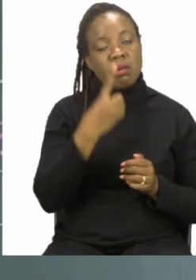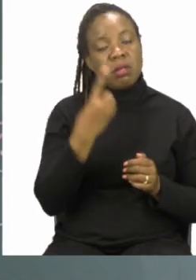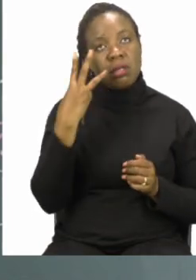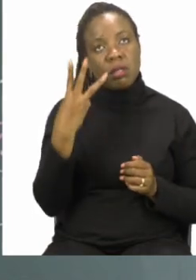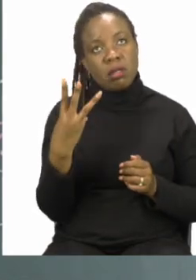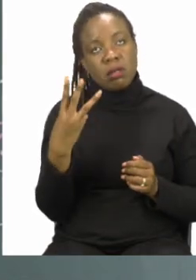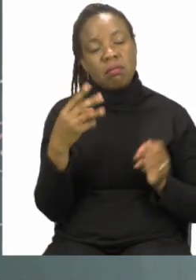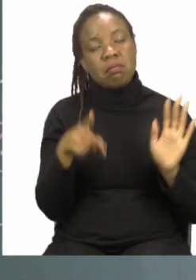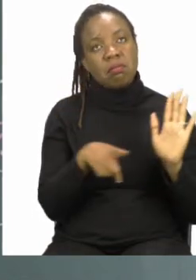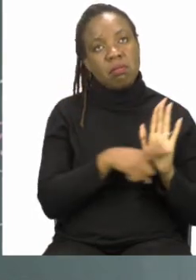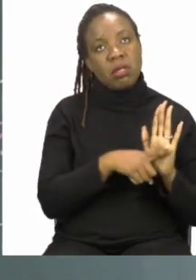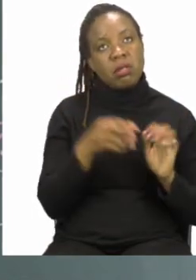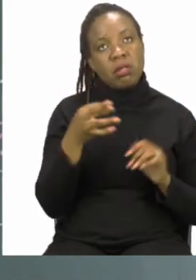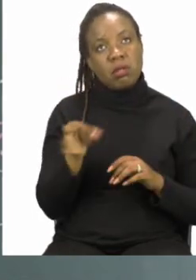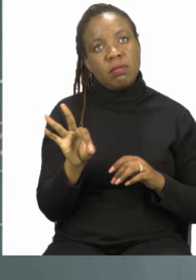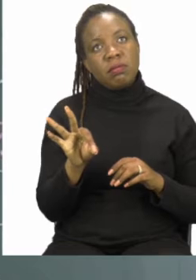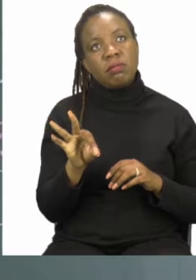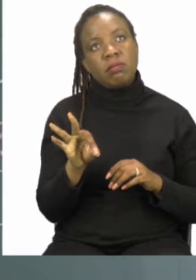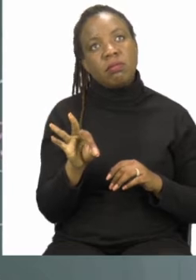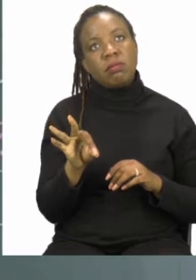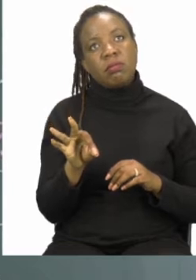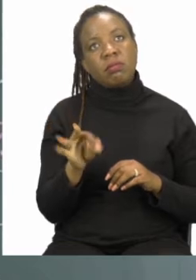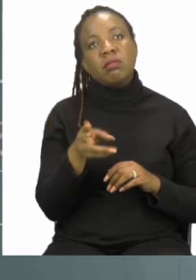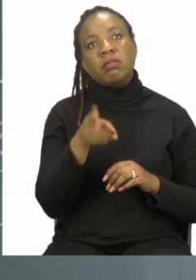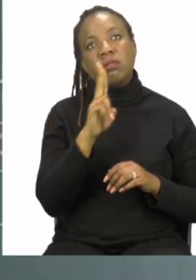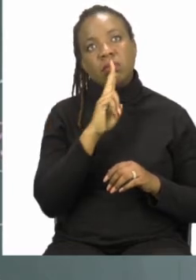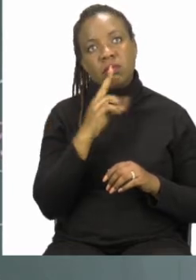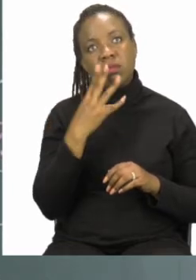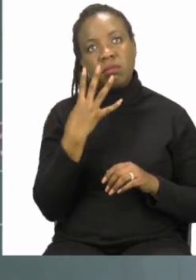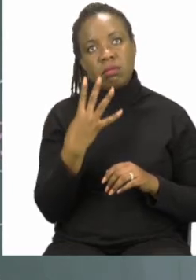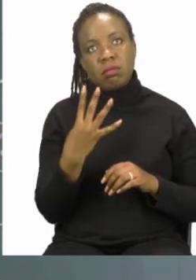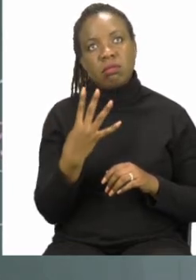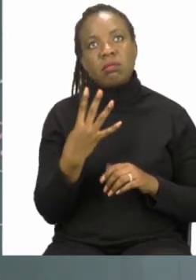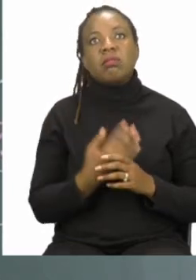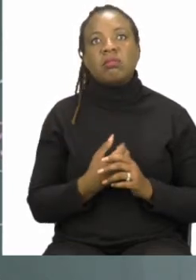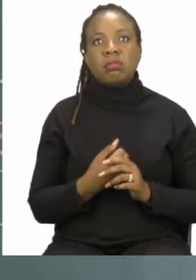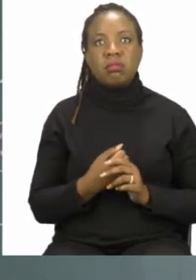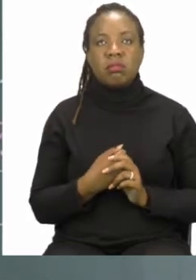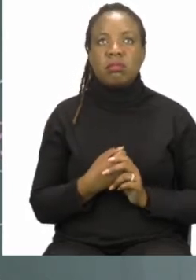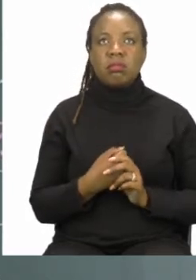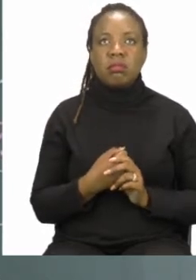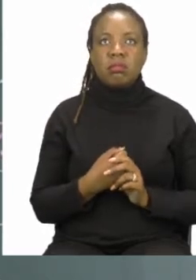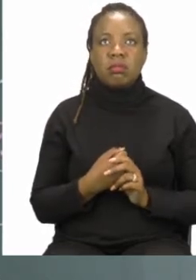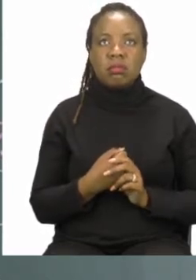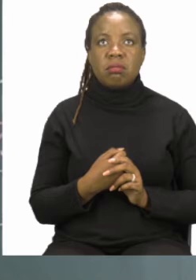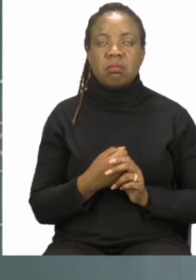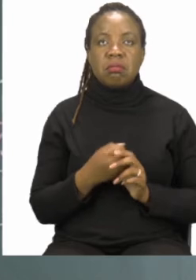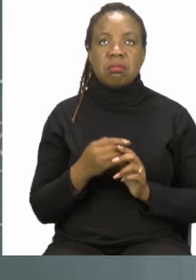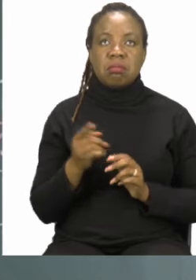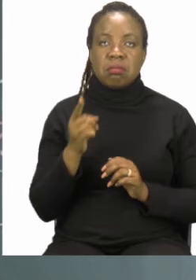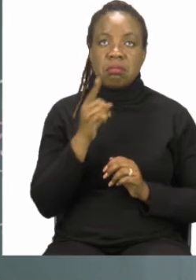13 minus 9 will give us 4. Then we move on to the